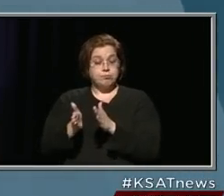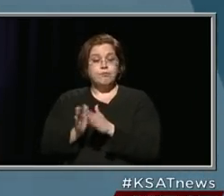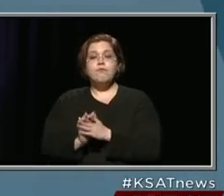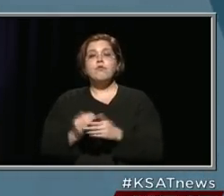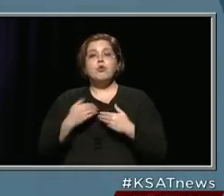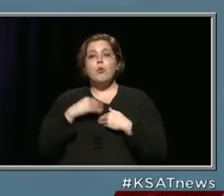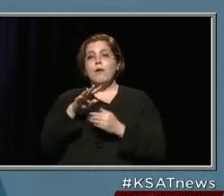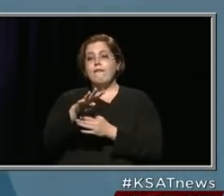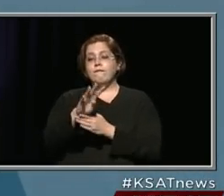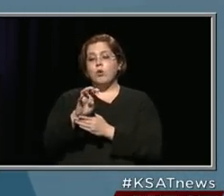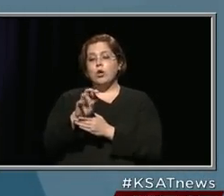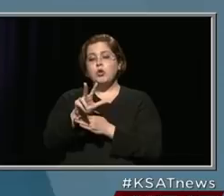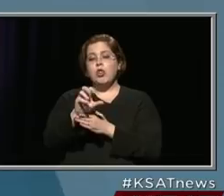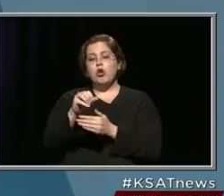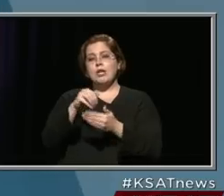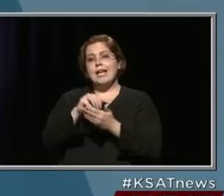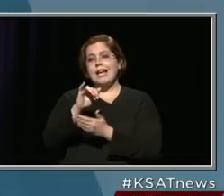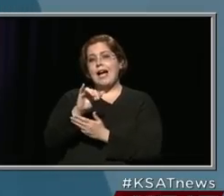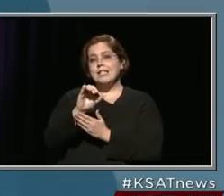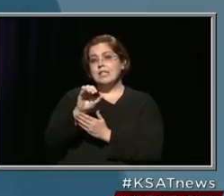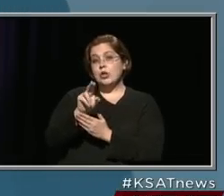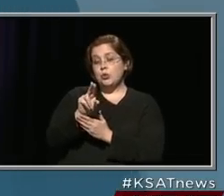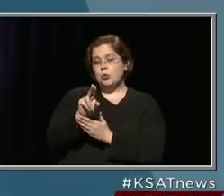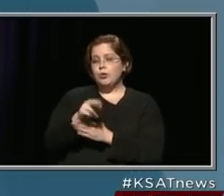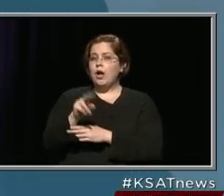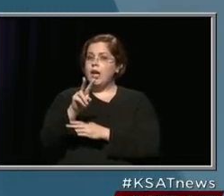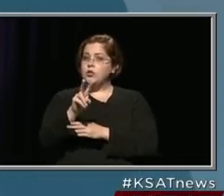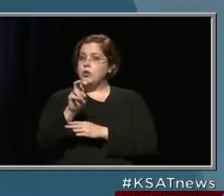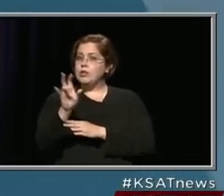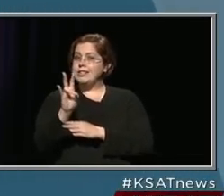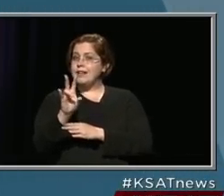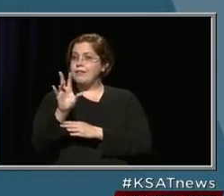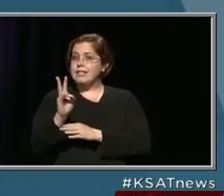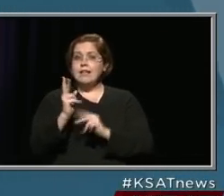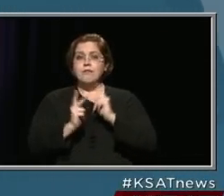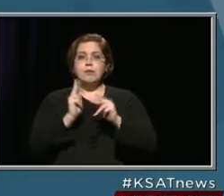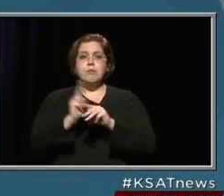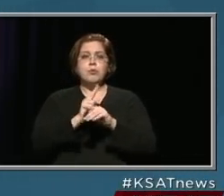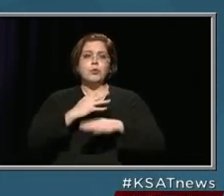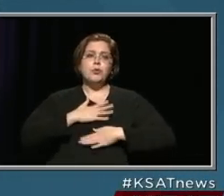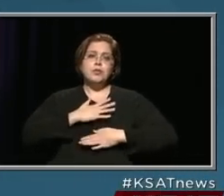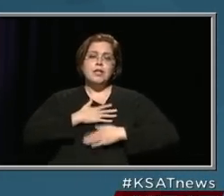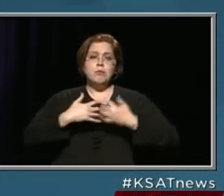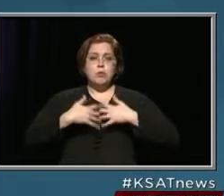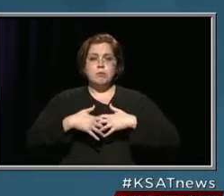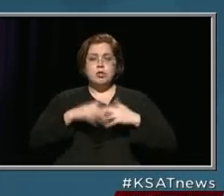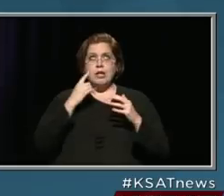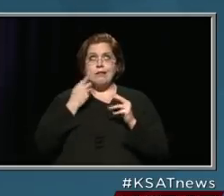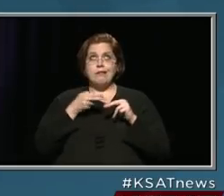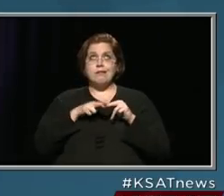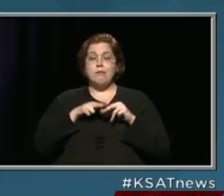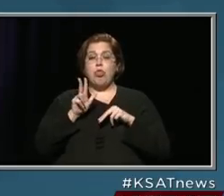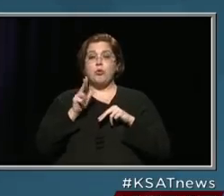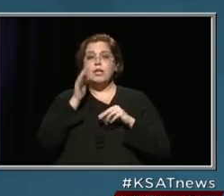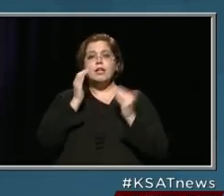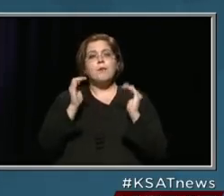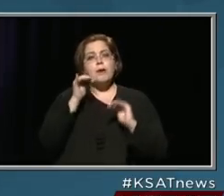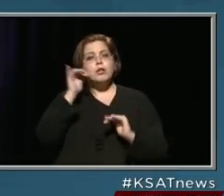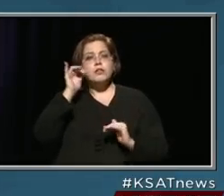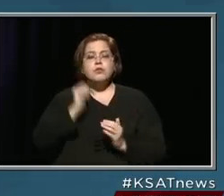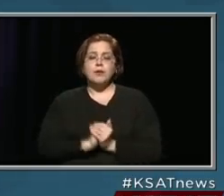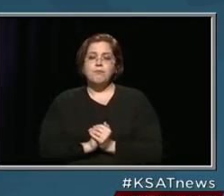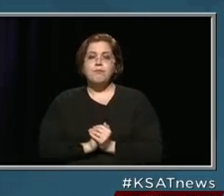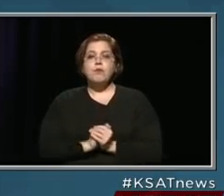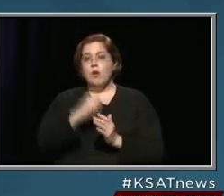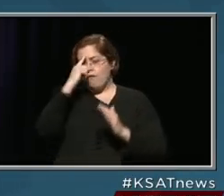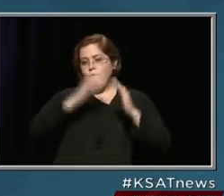have 430 in the ICU and 277 on ventilators. I think that's up 3 from yesterday. In